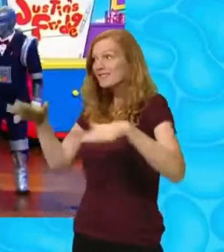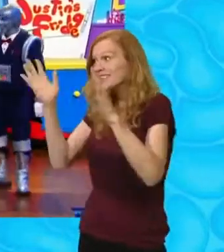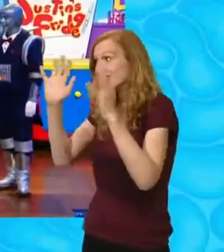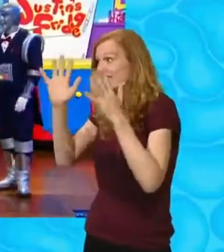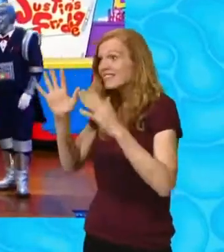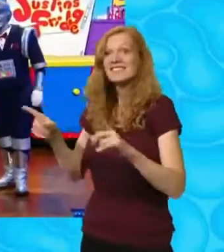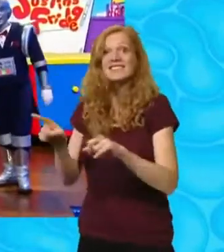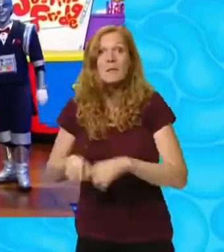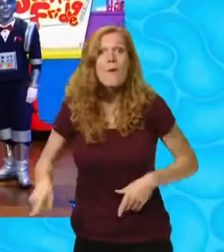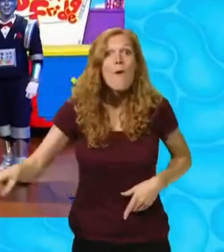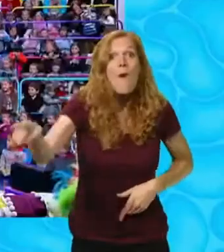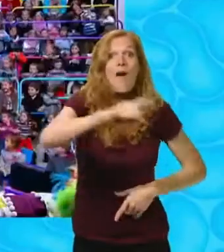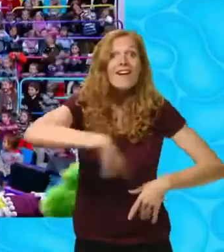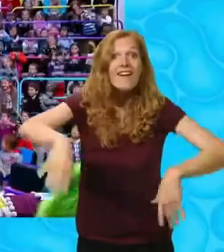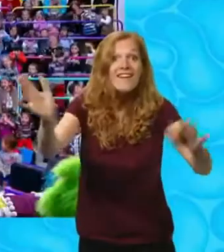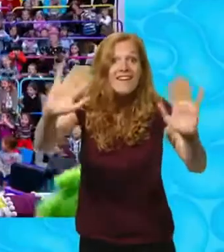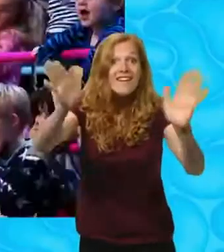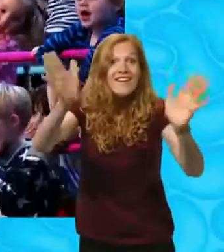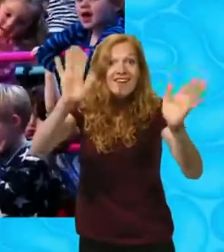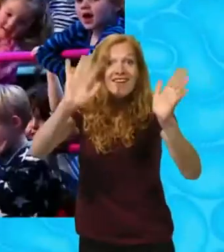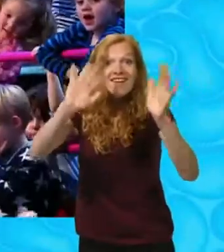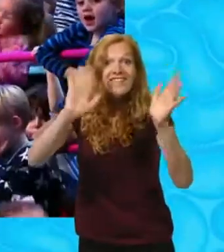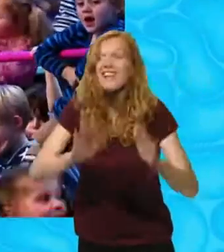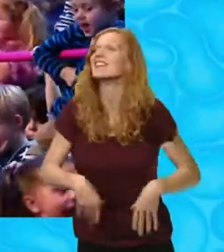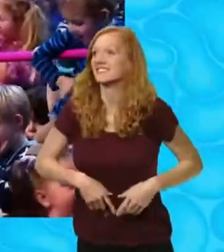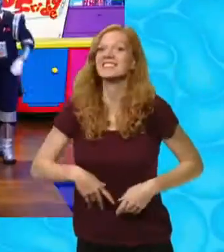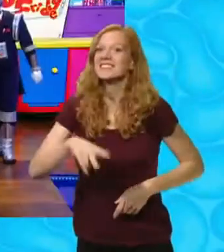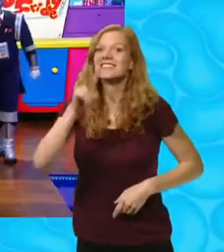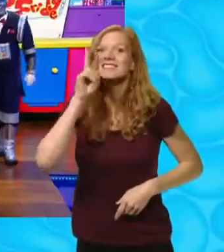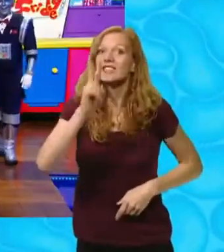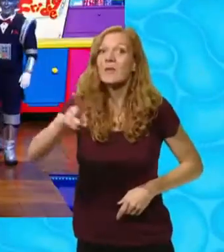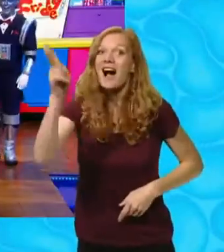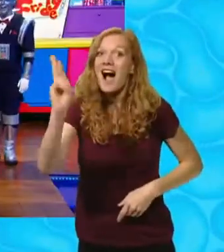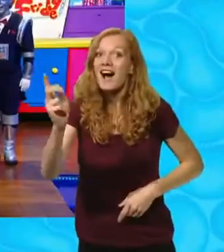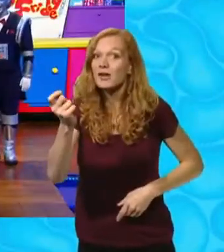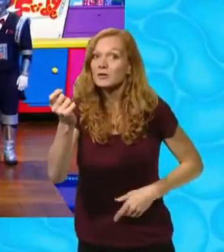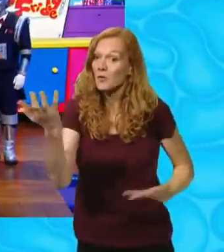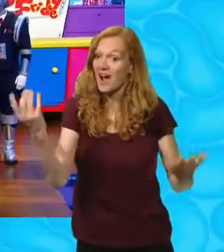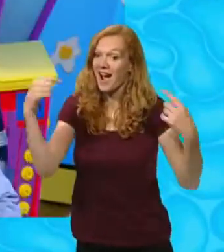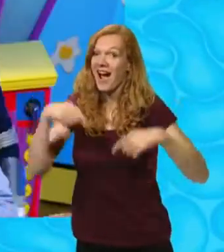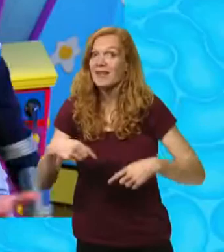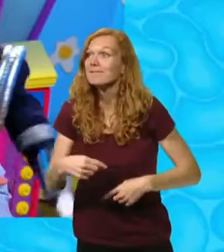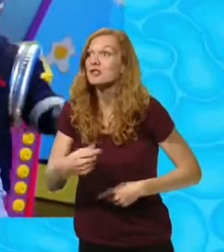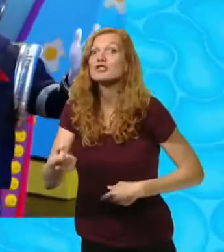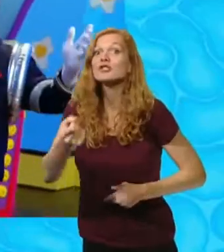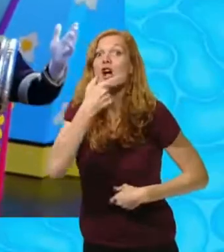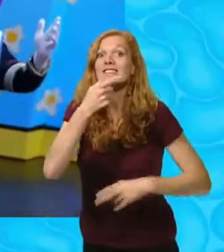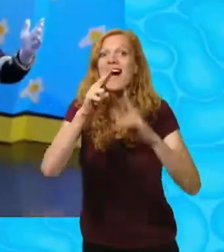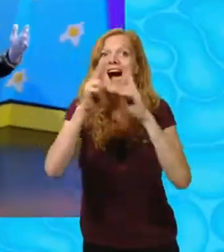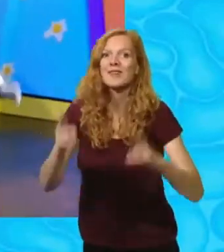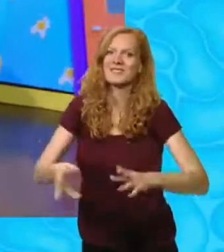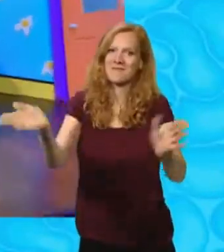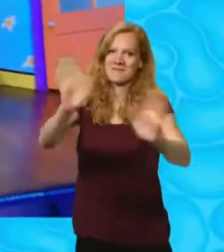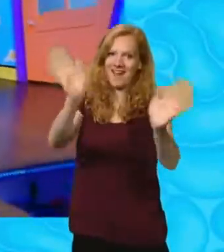And of course, a big cheer for you! Yay! And we'll see you next time in. Yay!